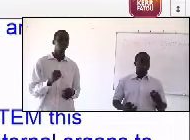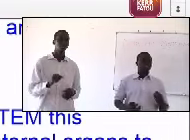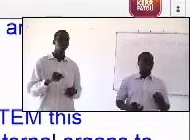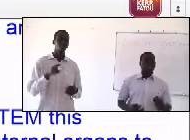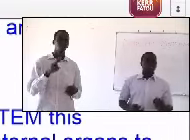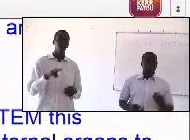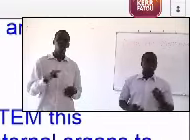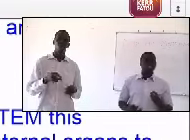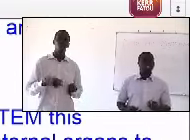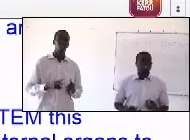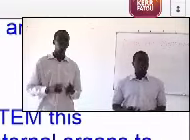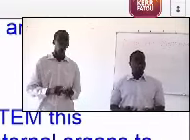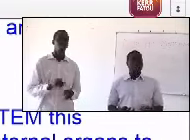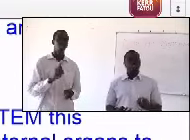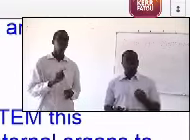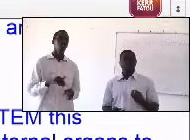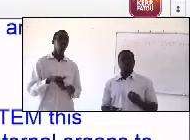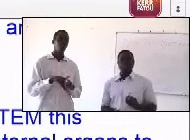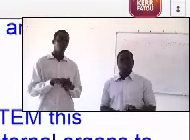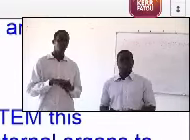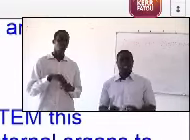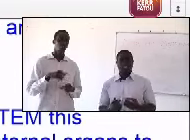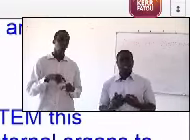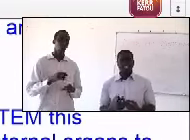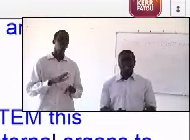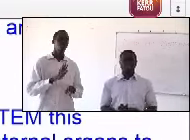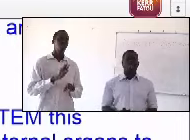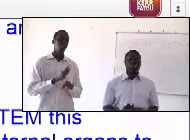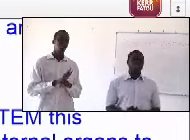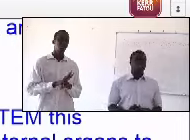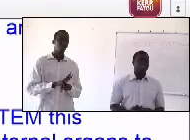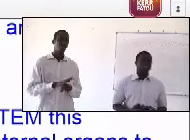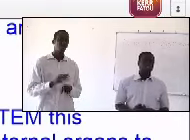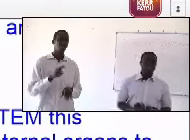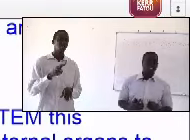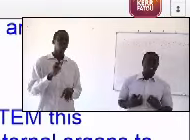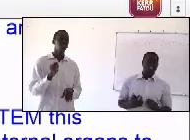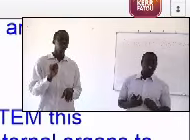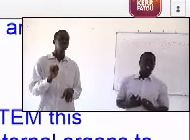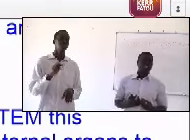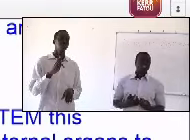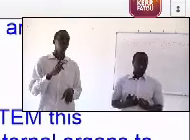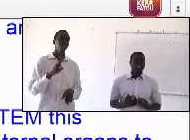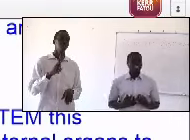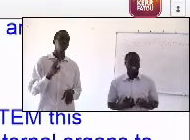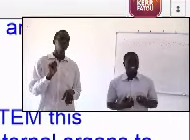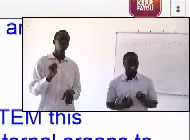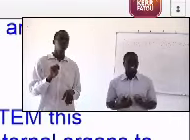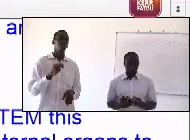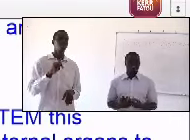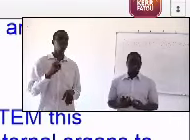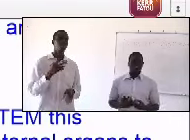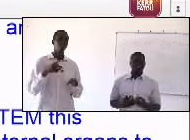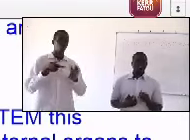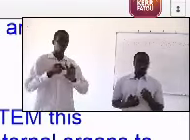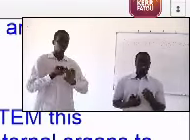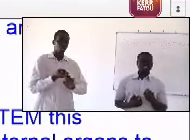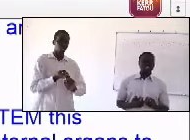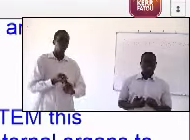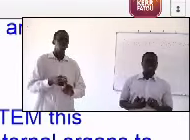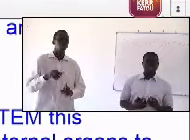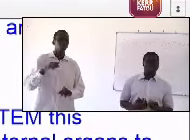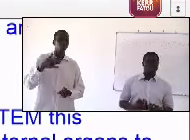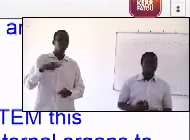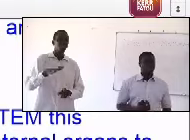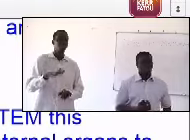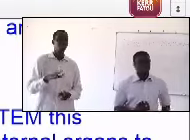we also look at the parasympathetic nervous system. This consists of the nerves, which connect the internal organs to